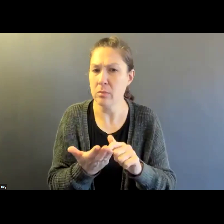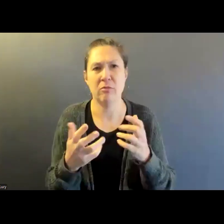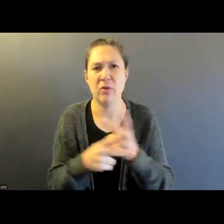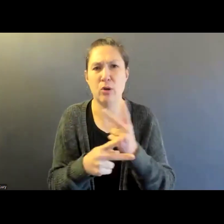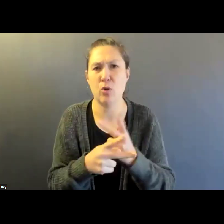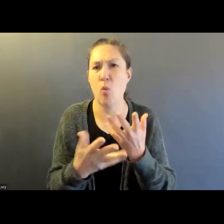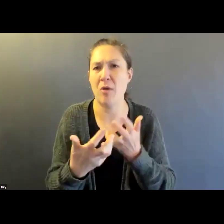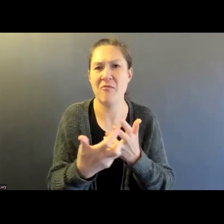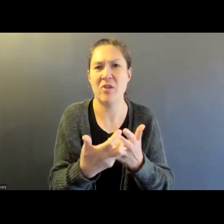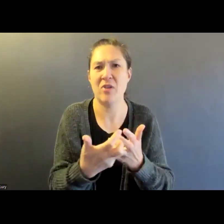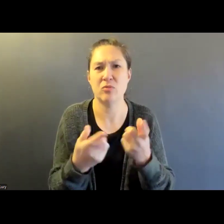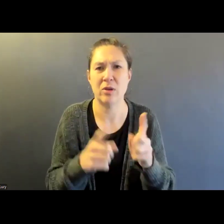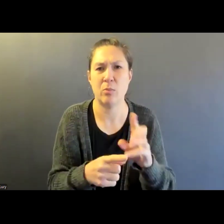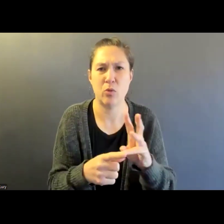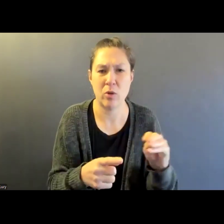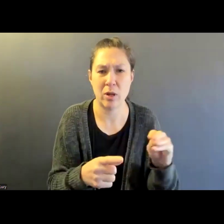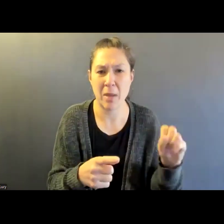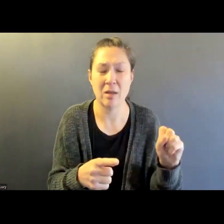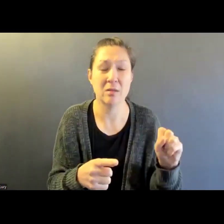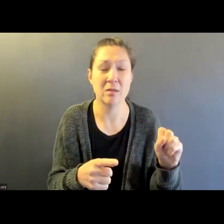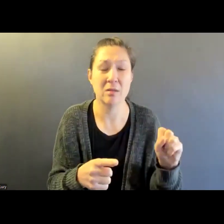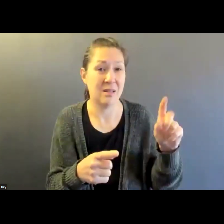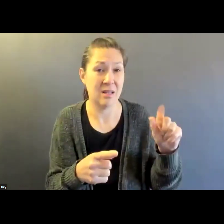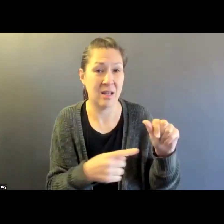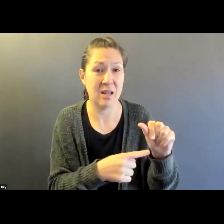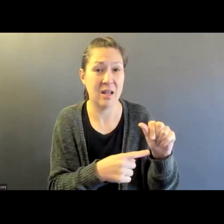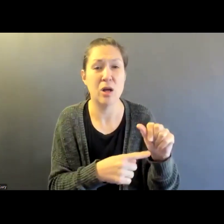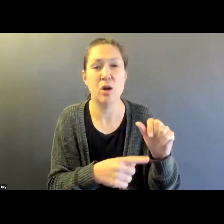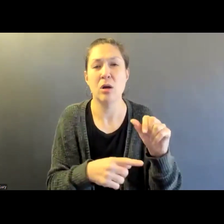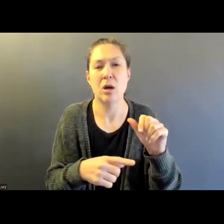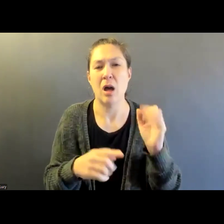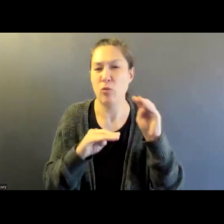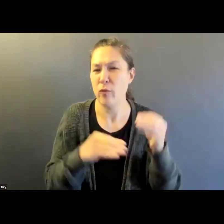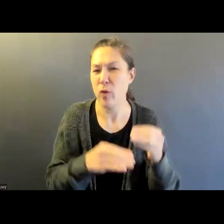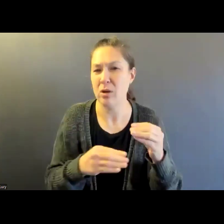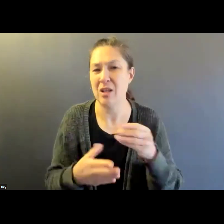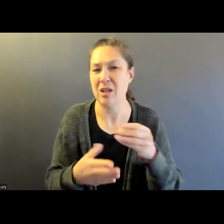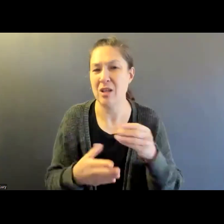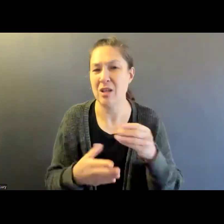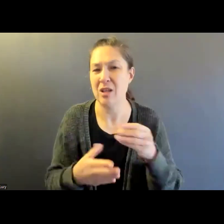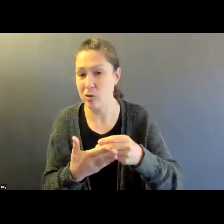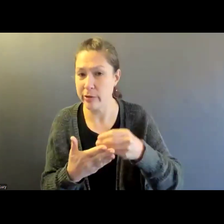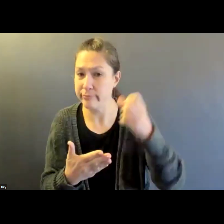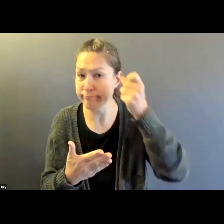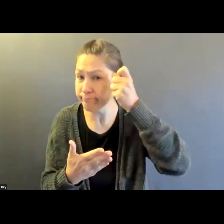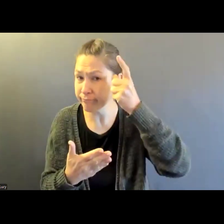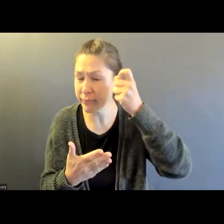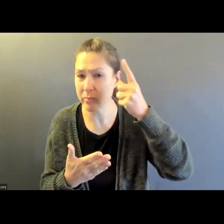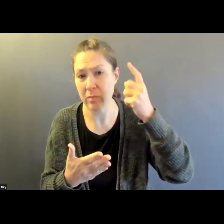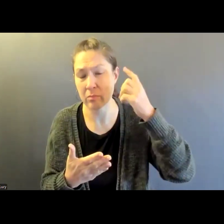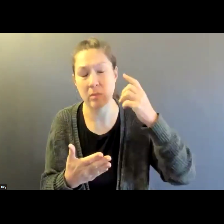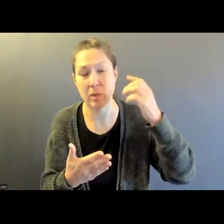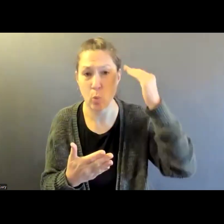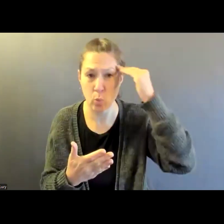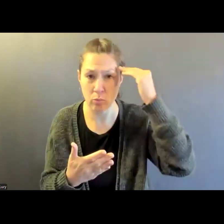seeing. Take those data points. Like I said, we work a lot on food security and financial wellness. So there's some great data in this data set